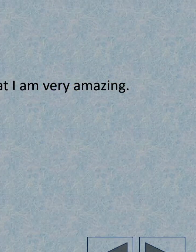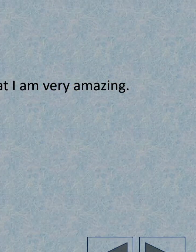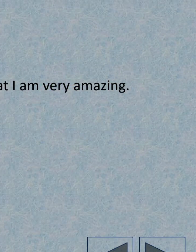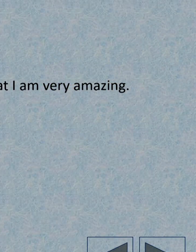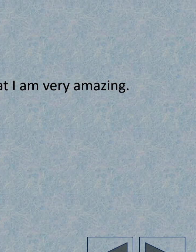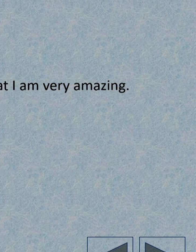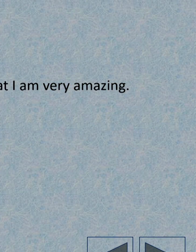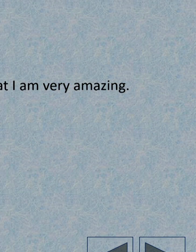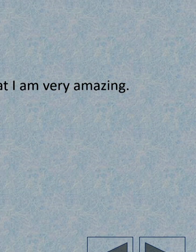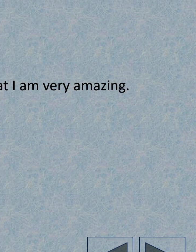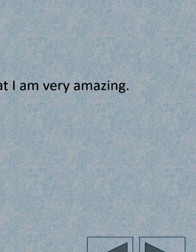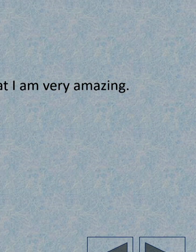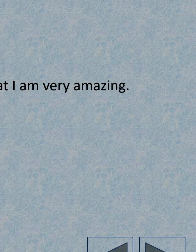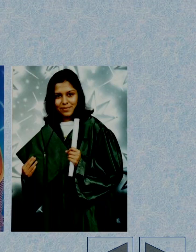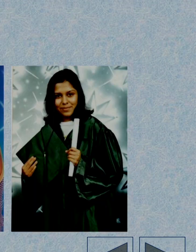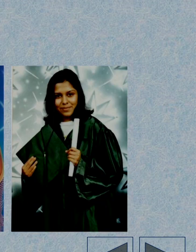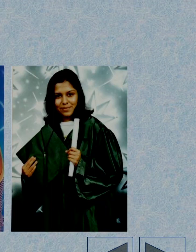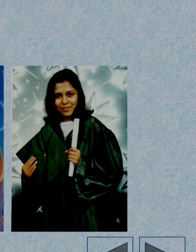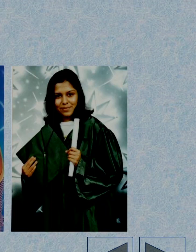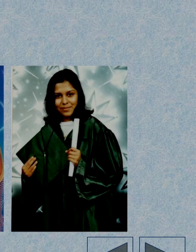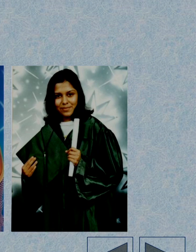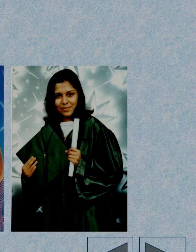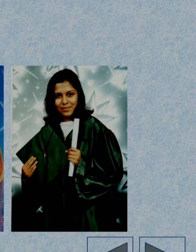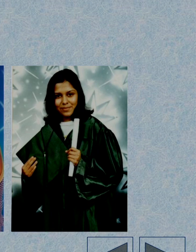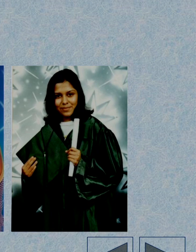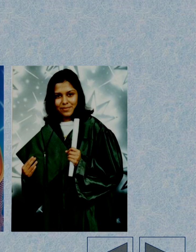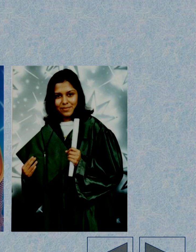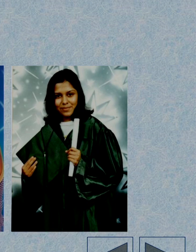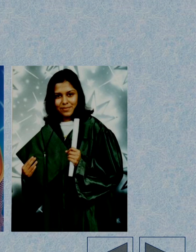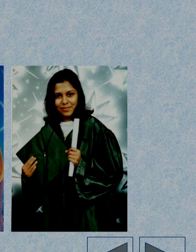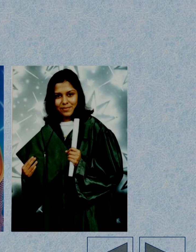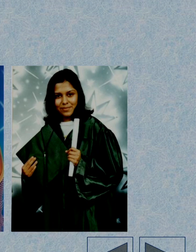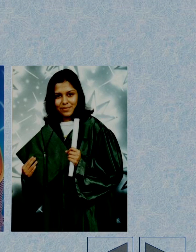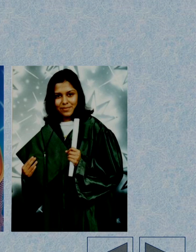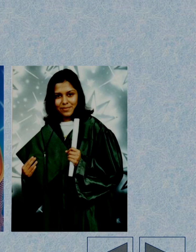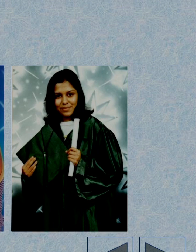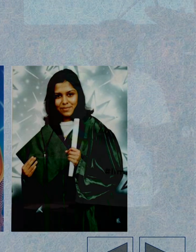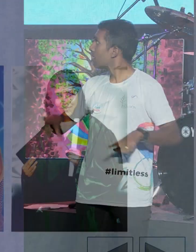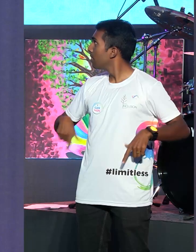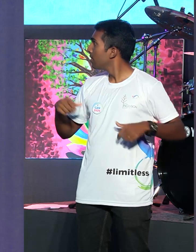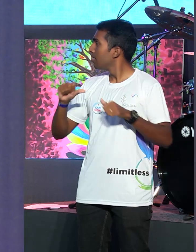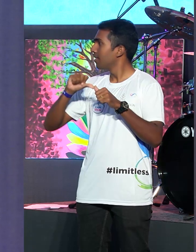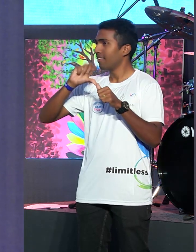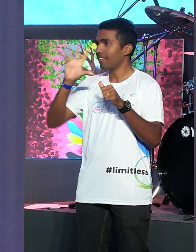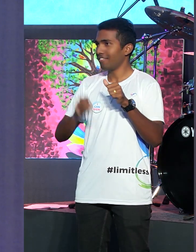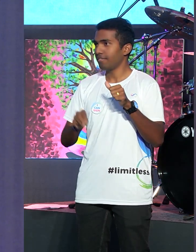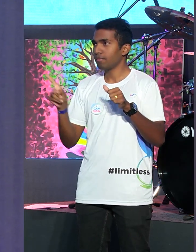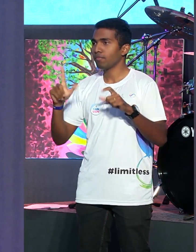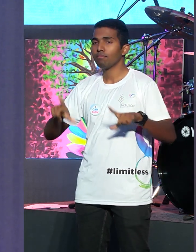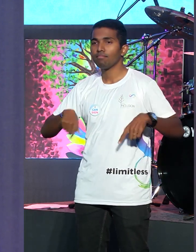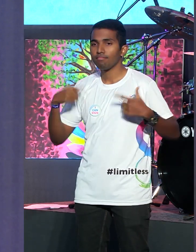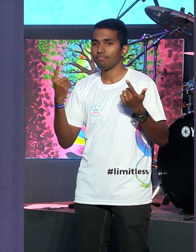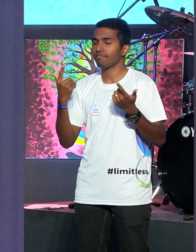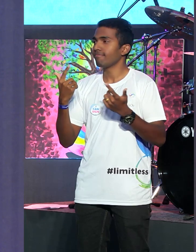photo of myself on the scooter. Next slide. This is my life in Africa. The first photo is in Africa, and then the second and